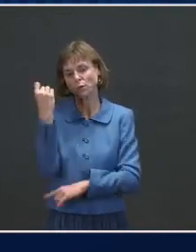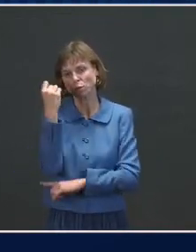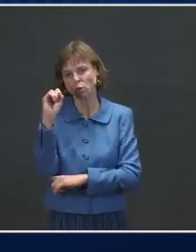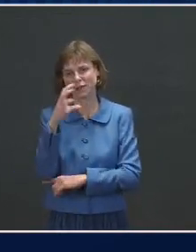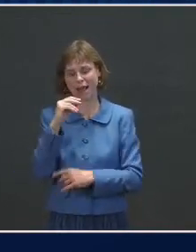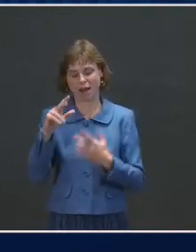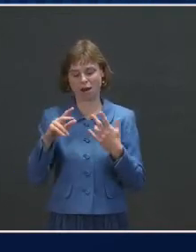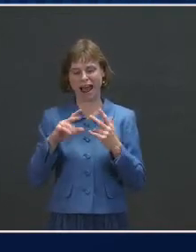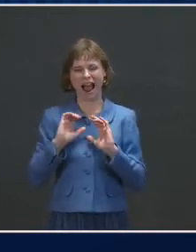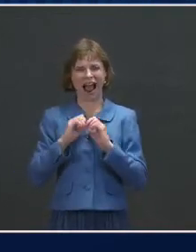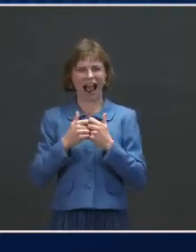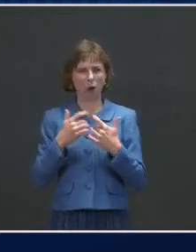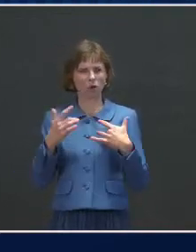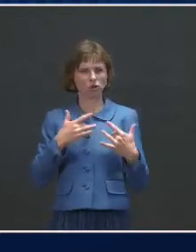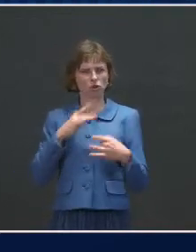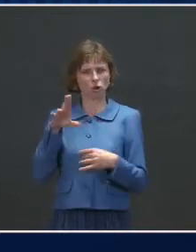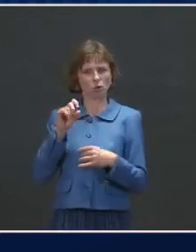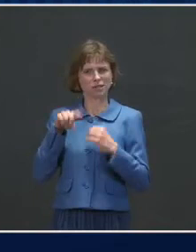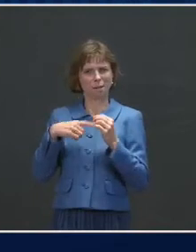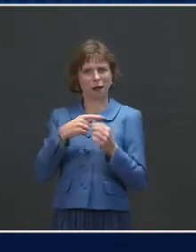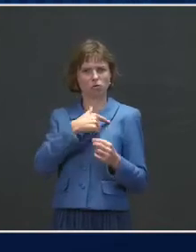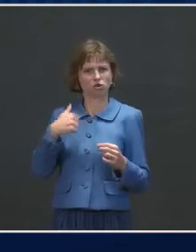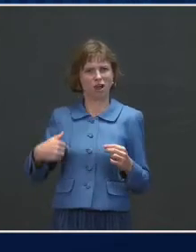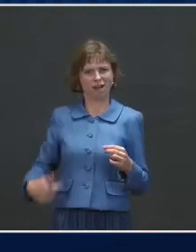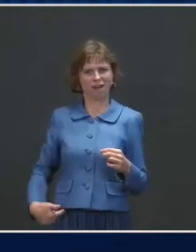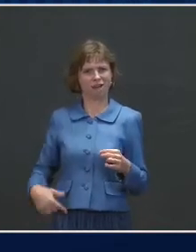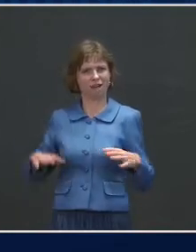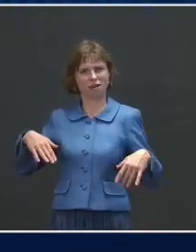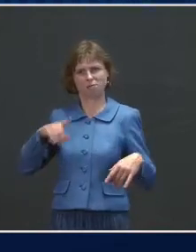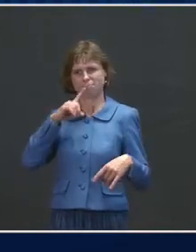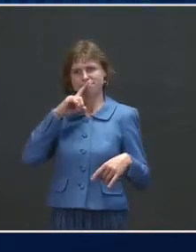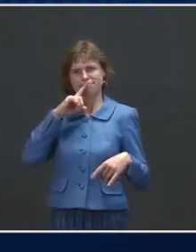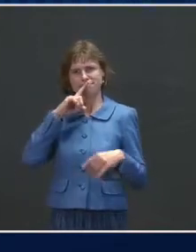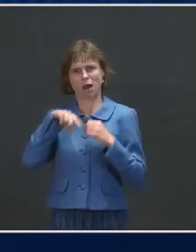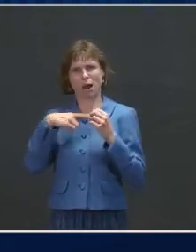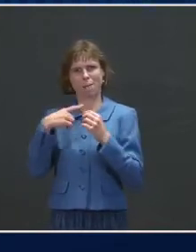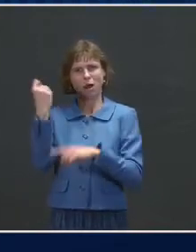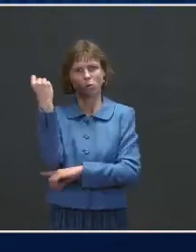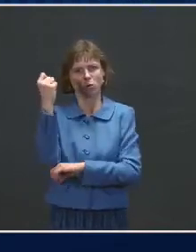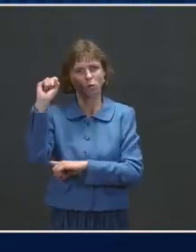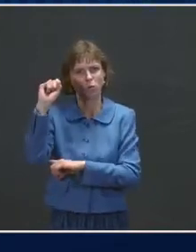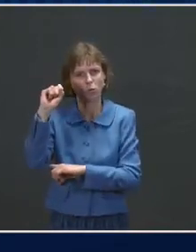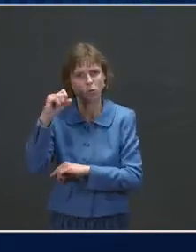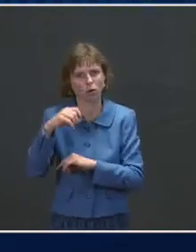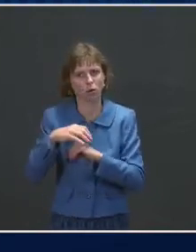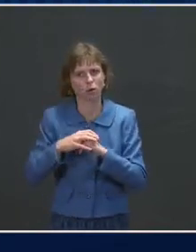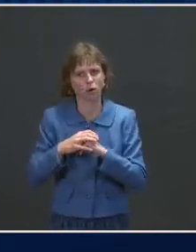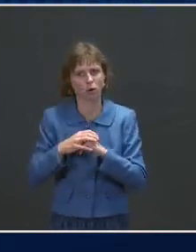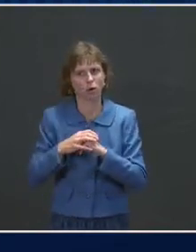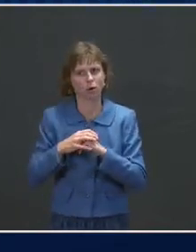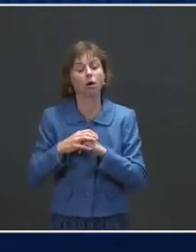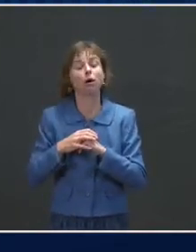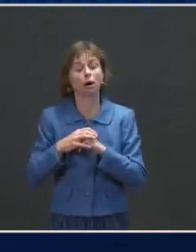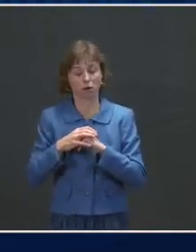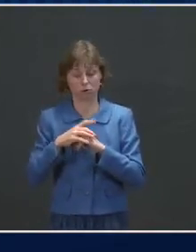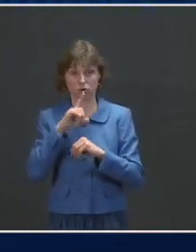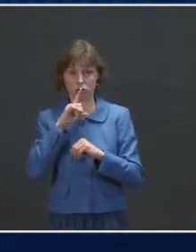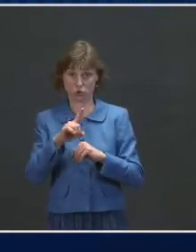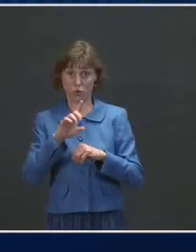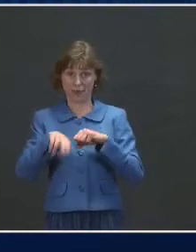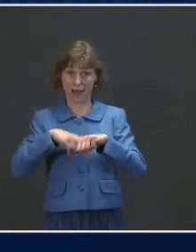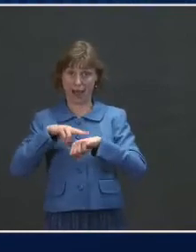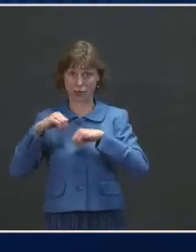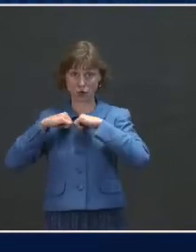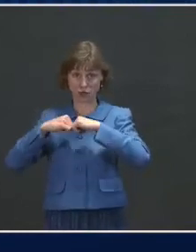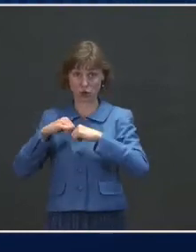which has not stepped in forcefully and is not calling it a coup? Sure. The We have been, our national security team has been